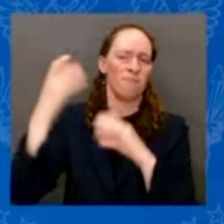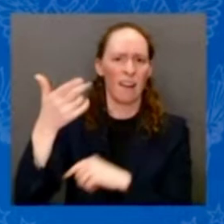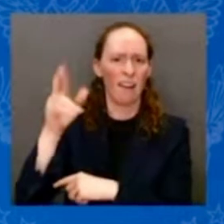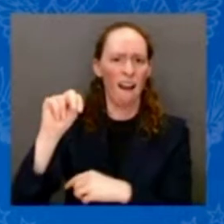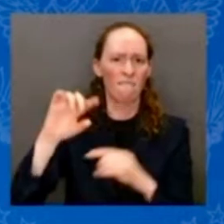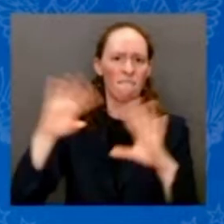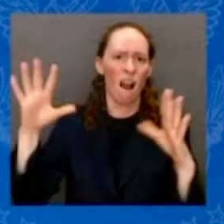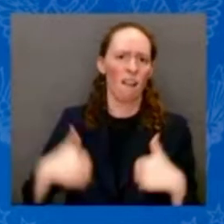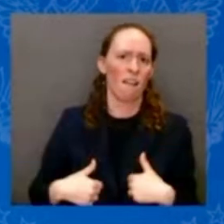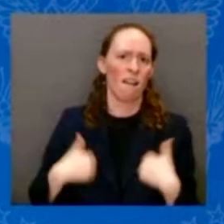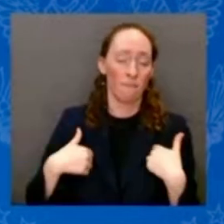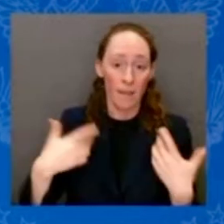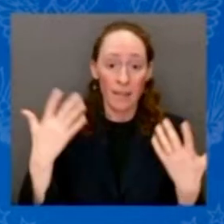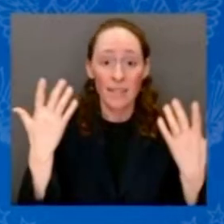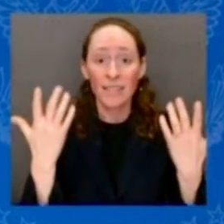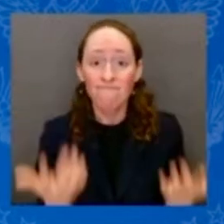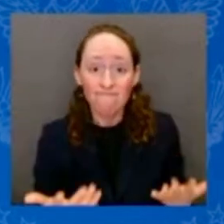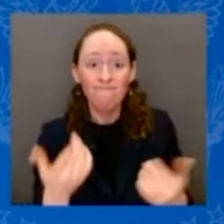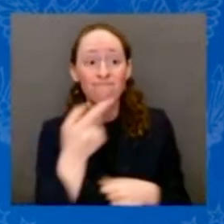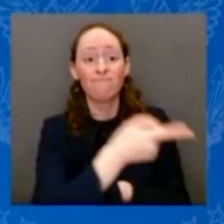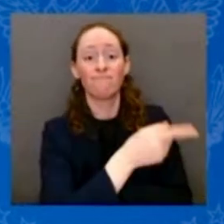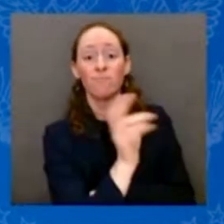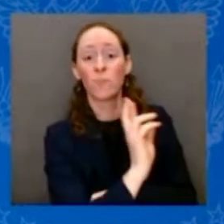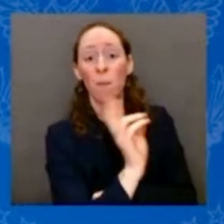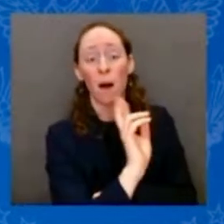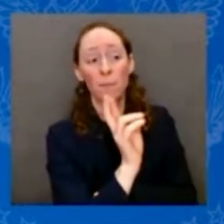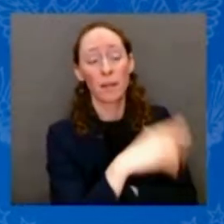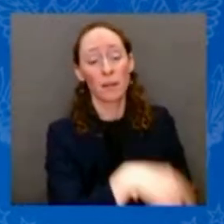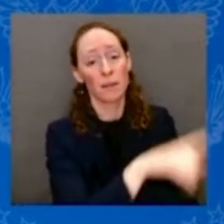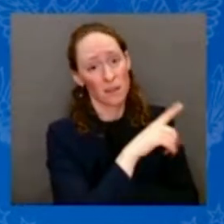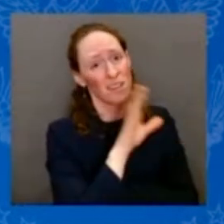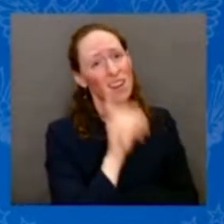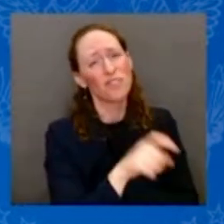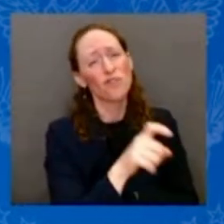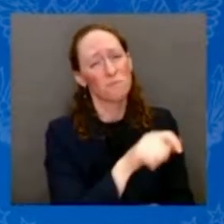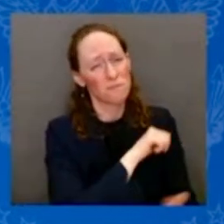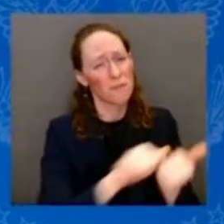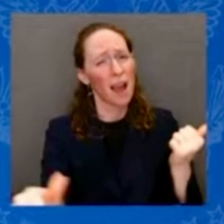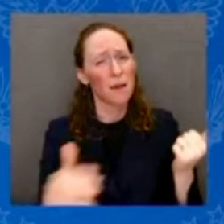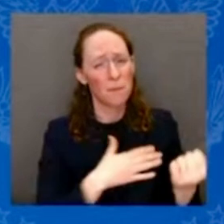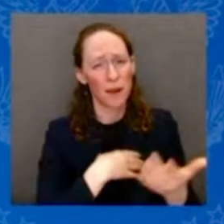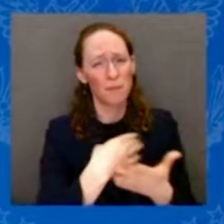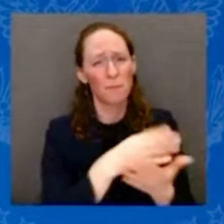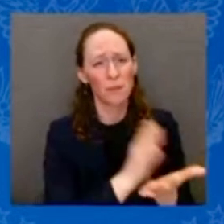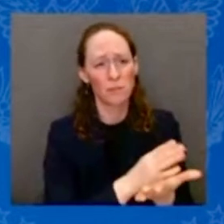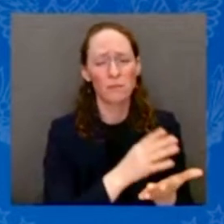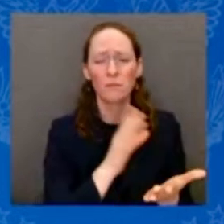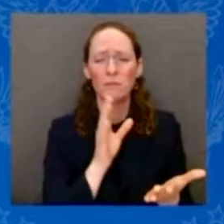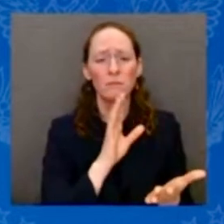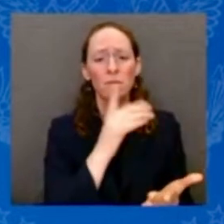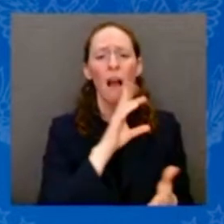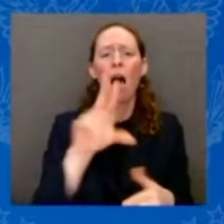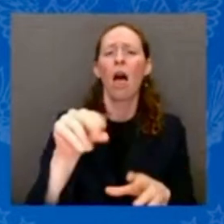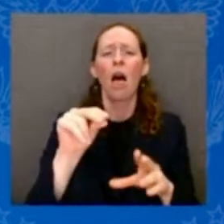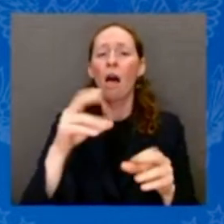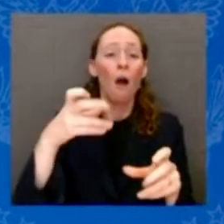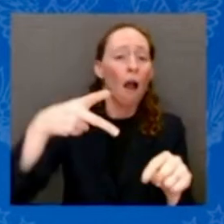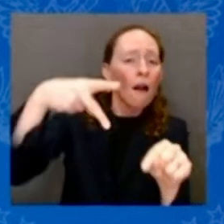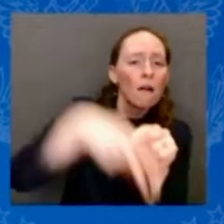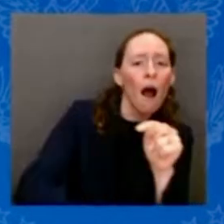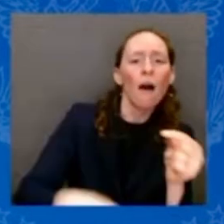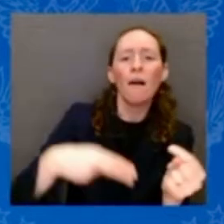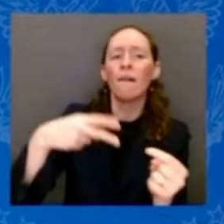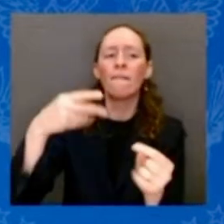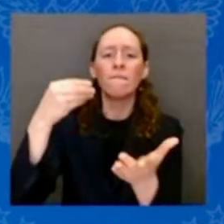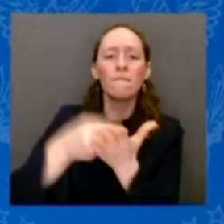should pass my budget instead of calling for cuts in these services or defunding the police or abolishing the FBI, as we hear from our MAGA